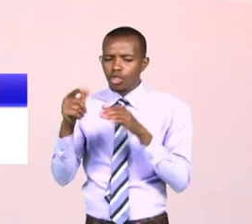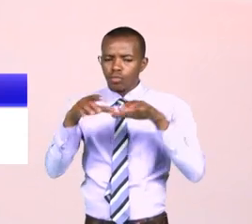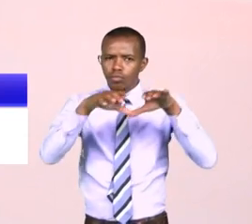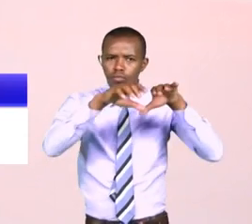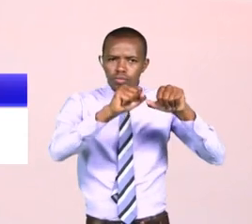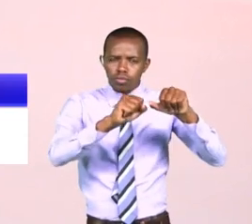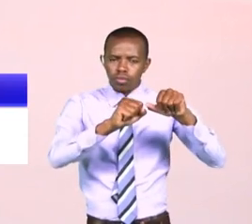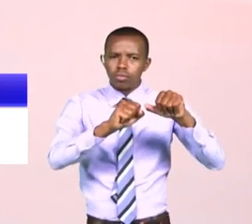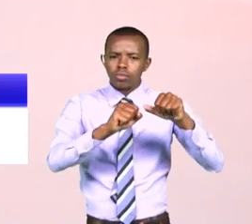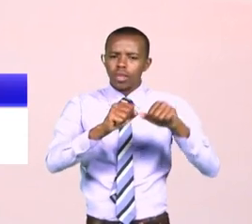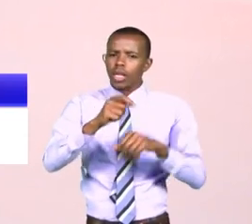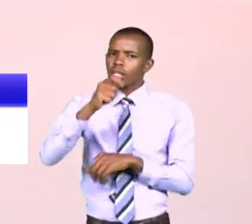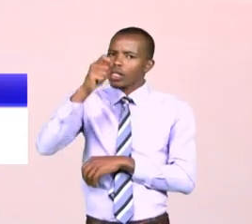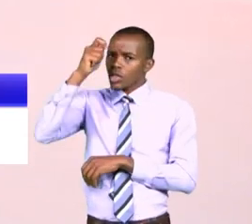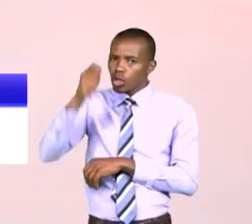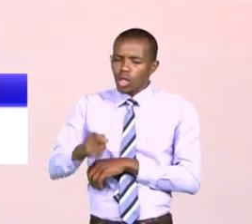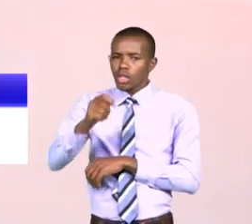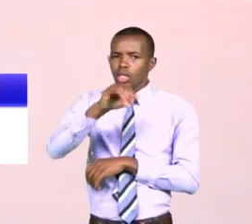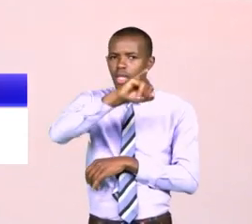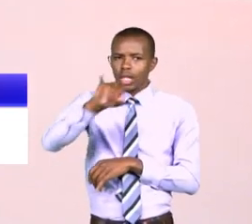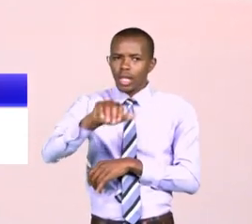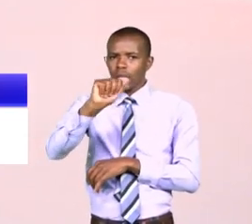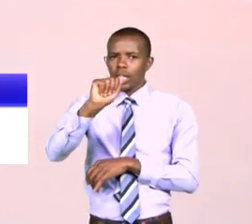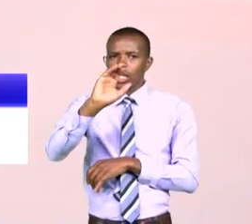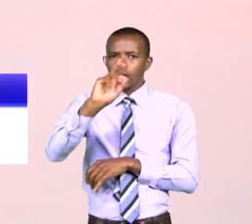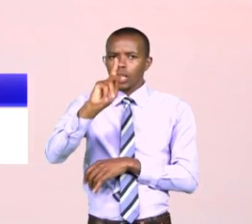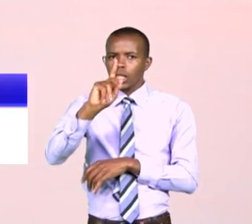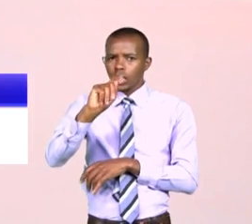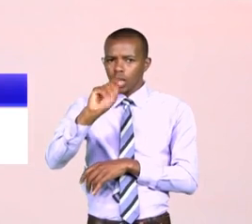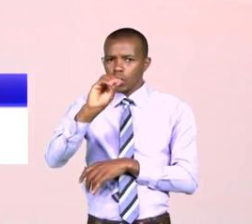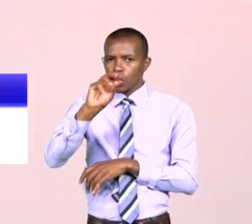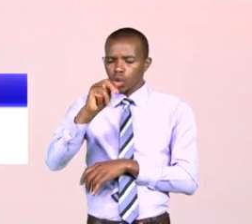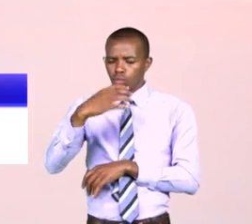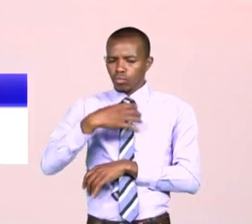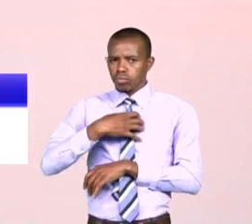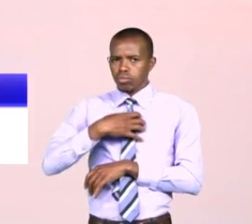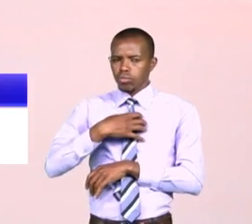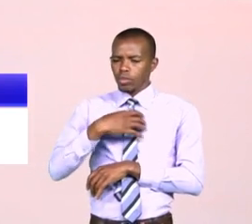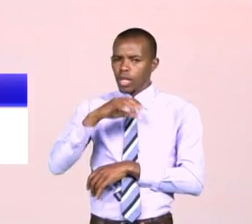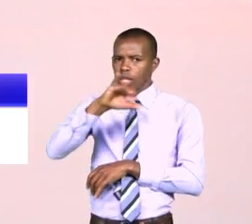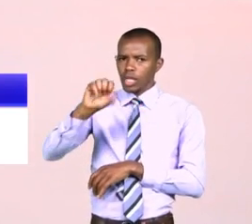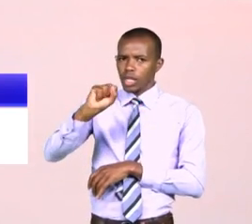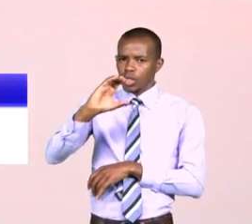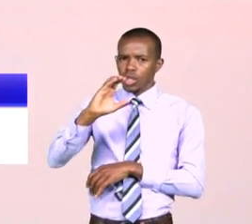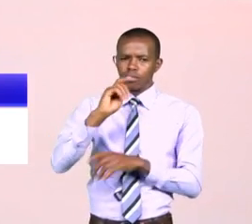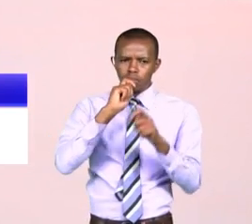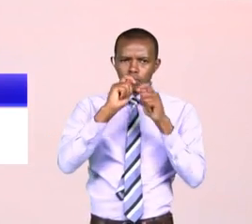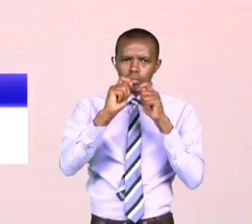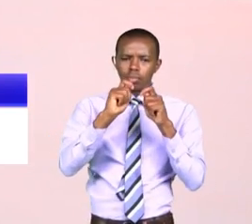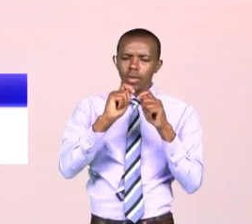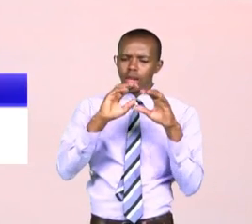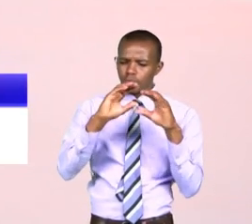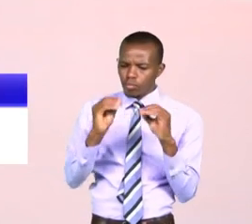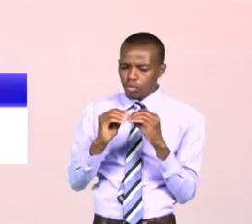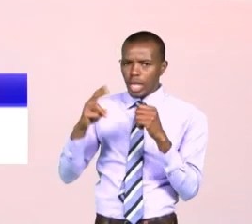Supreme Court Judge Jackton Boma Ojwang, who retired in February last year. The JSC has interviewed a total of seven